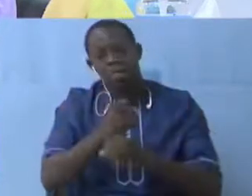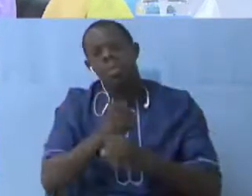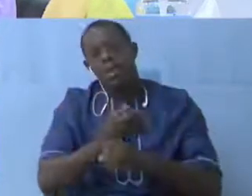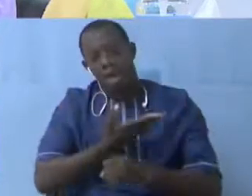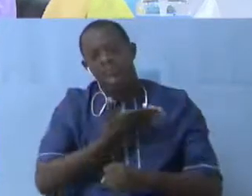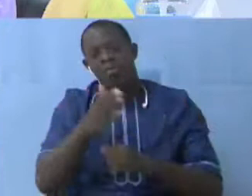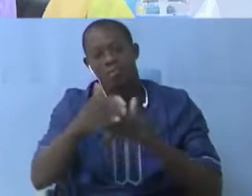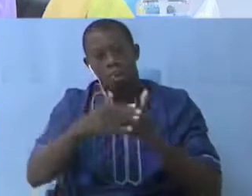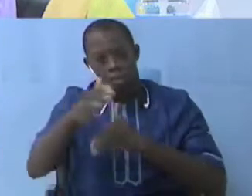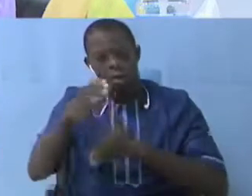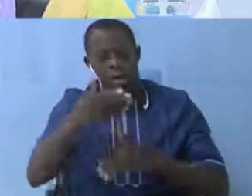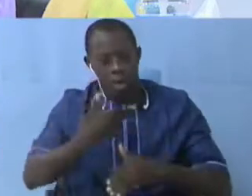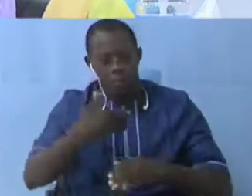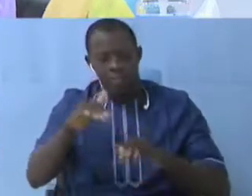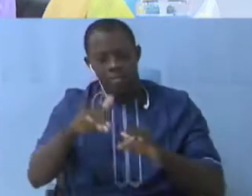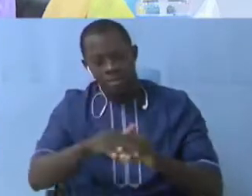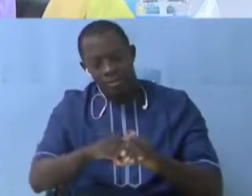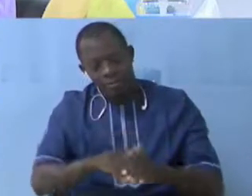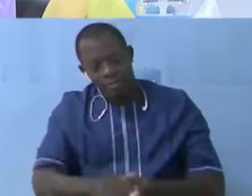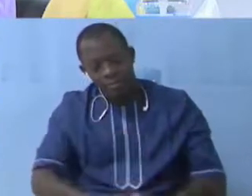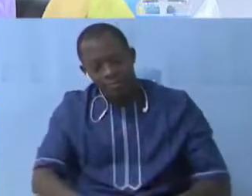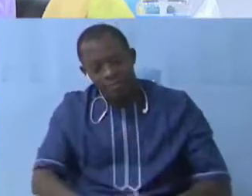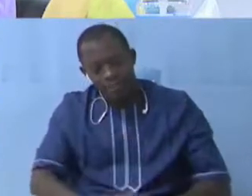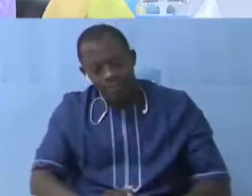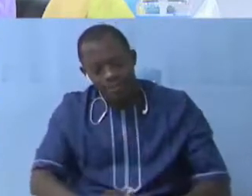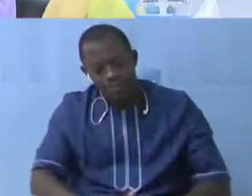goo xam ne ñoom ñu ngi dox ci wàlli sago ci doomu aadama rek.